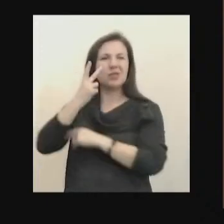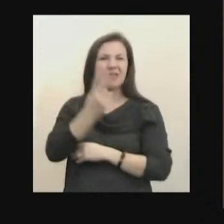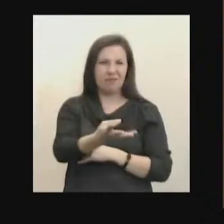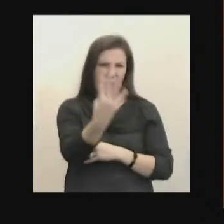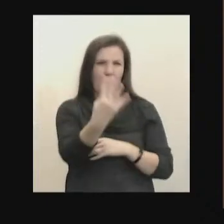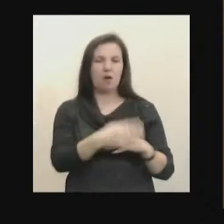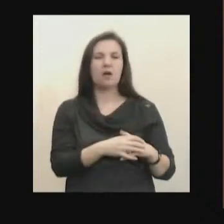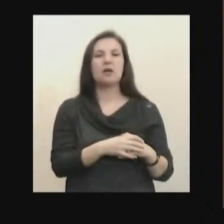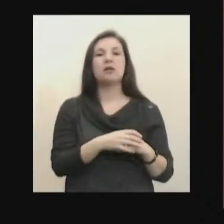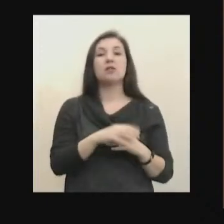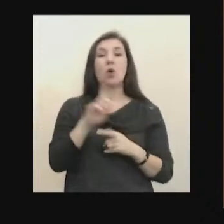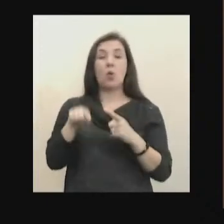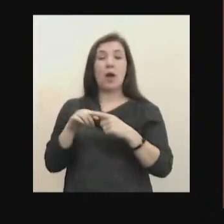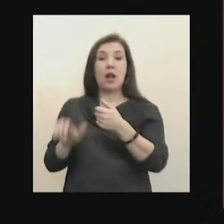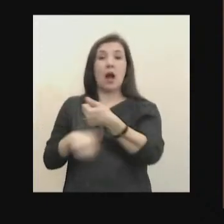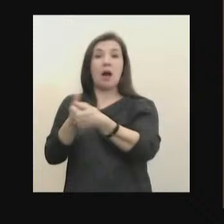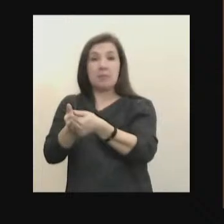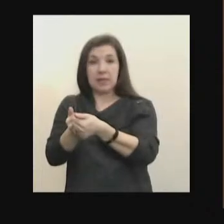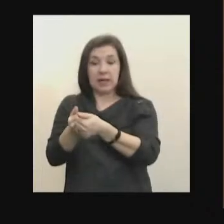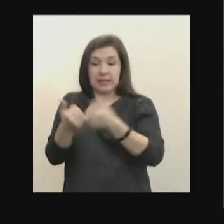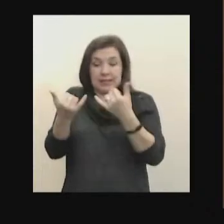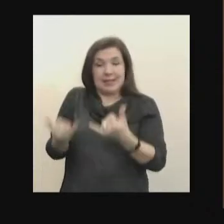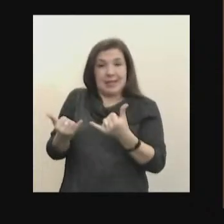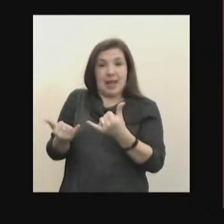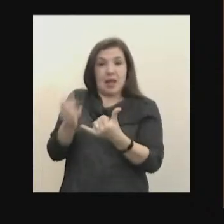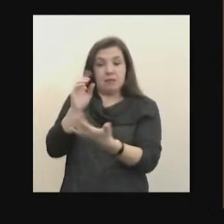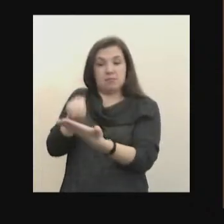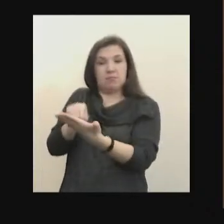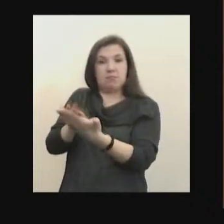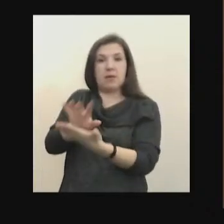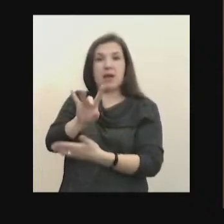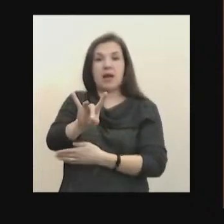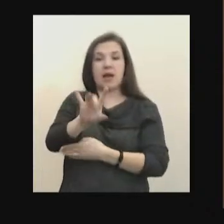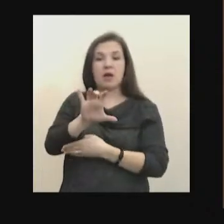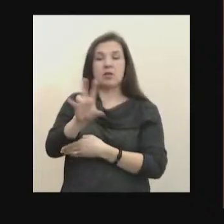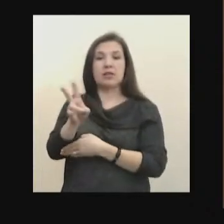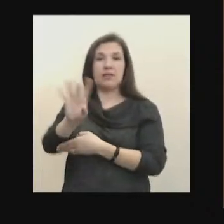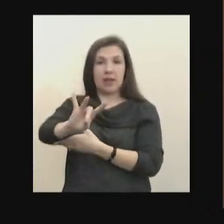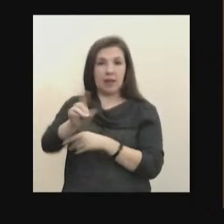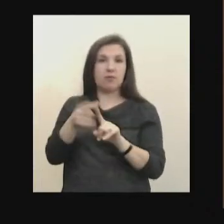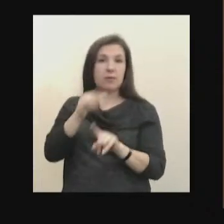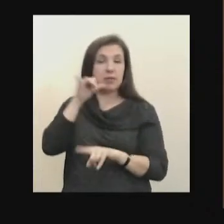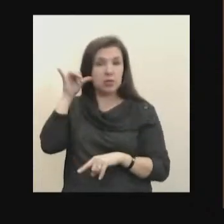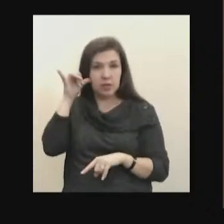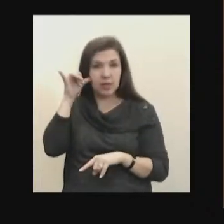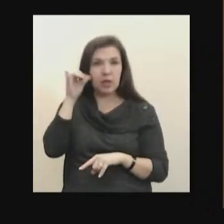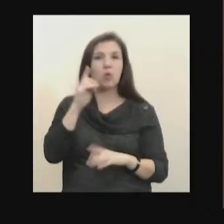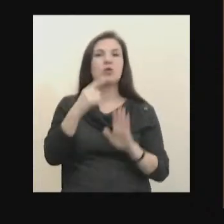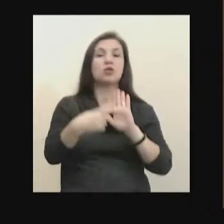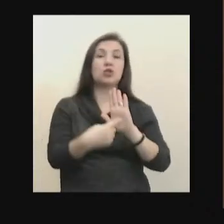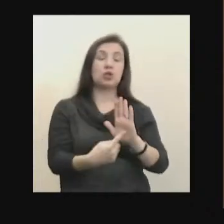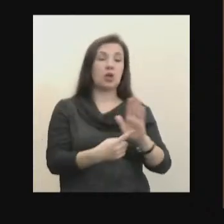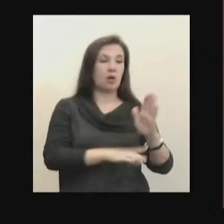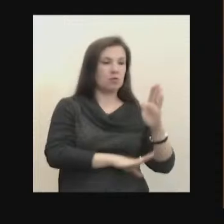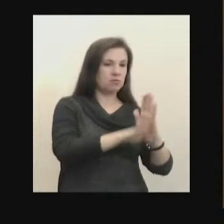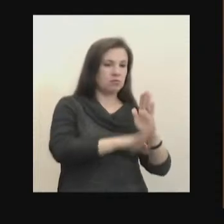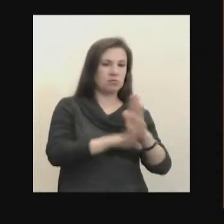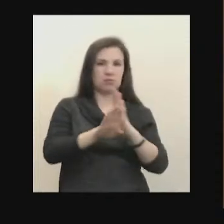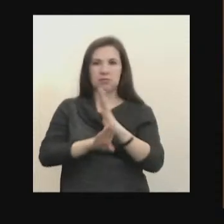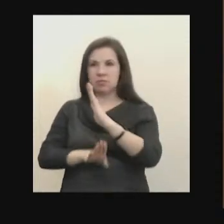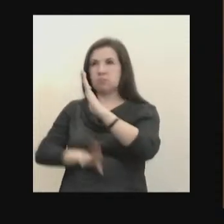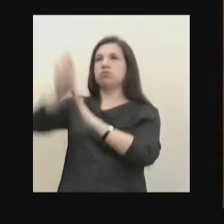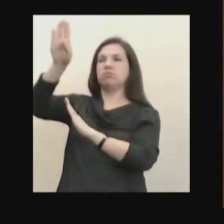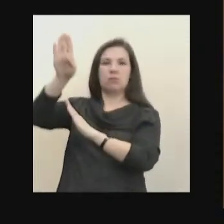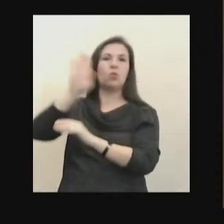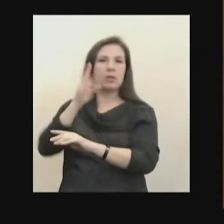COVID dashboard, it'll record the 878 cases from yesterday, and it'll show it as the highest line on this graph. So you